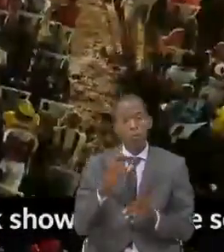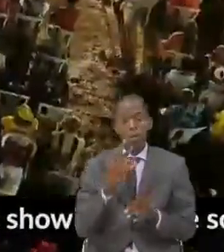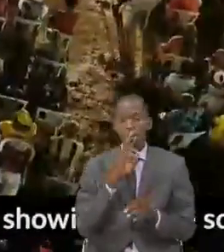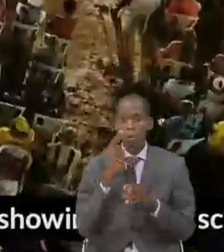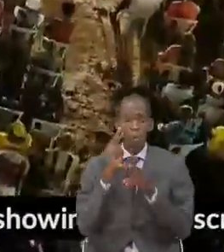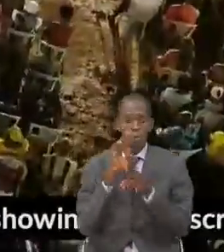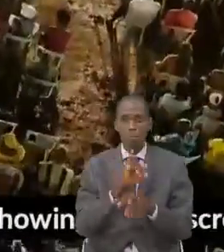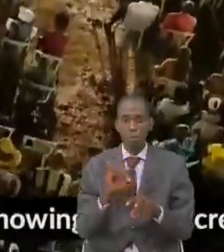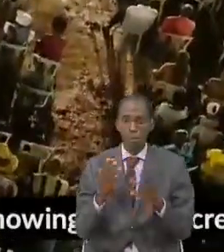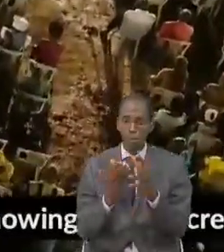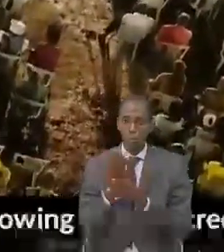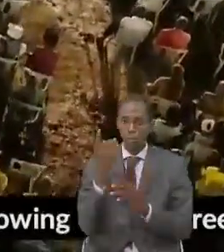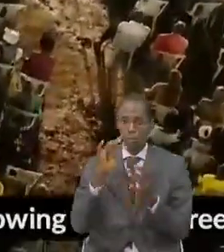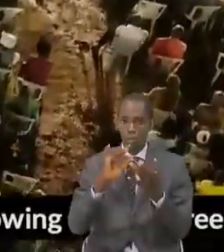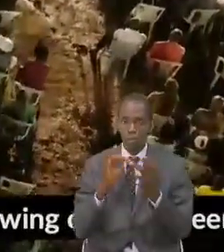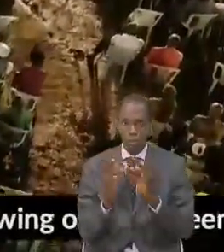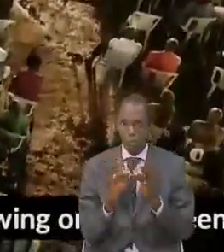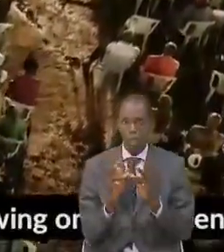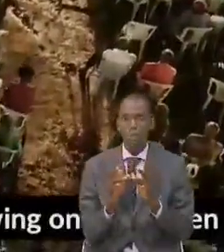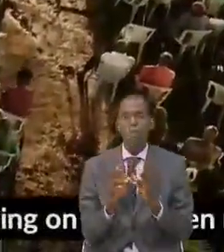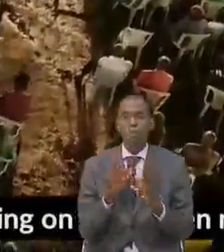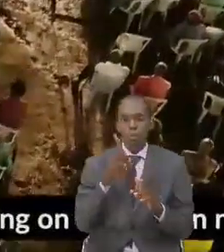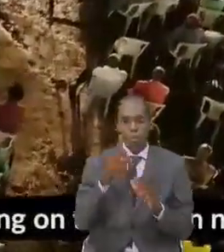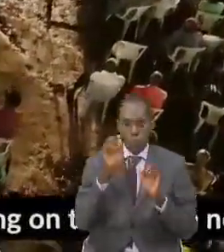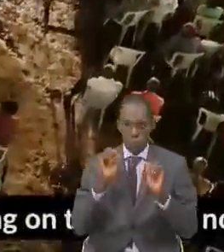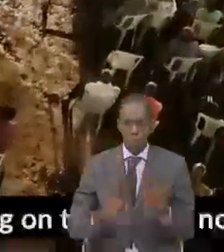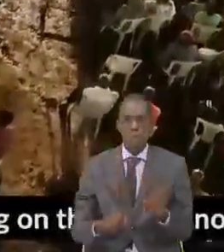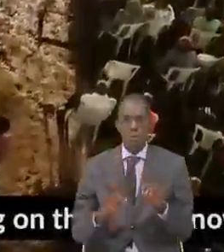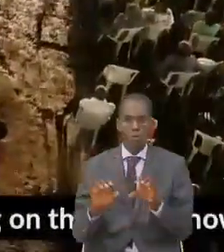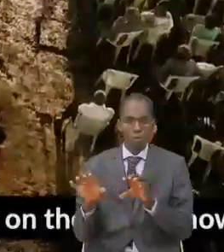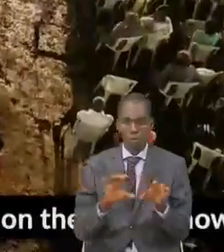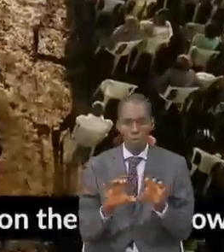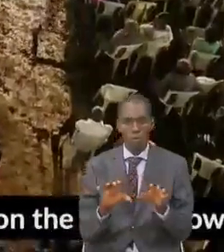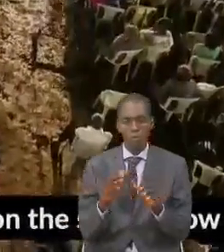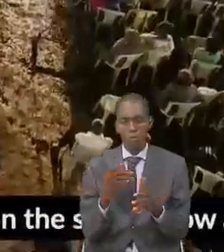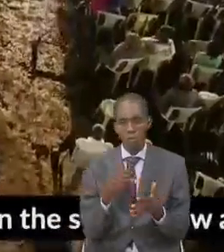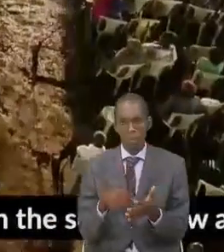back to pray for the sick. Our state overseer is taking over now.